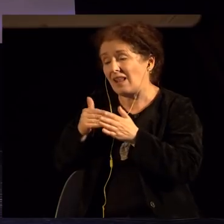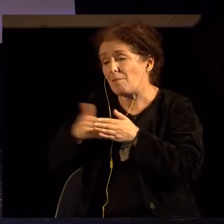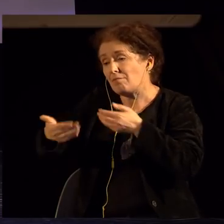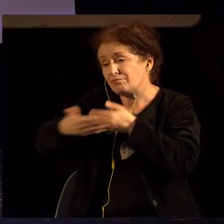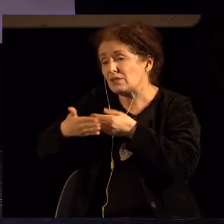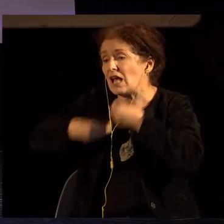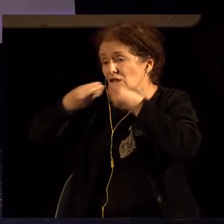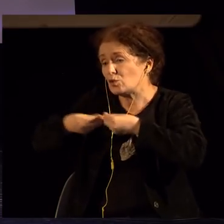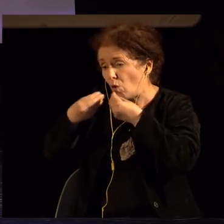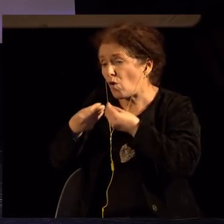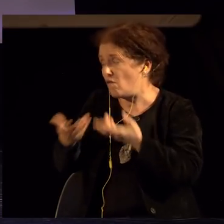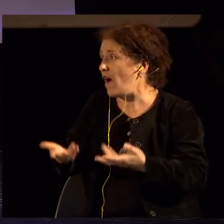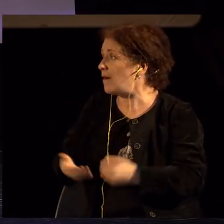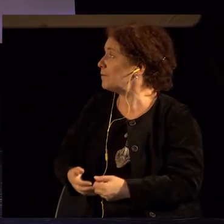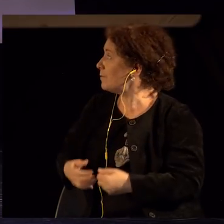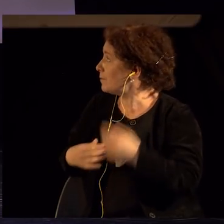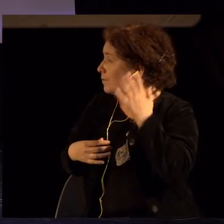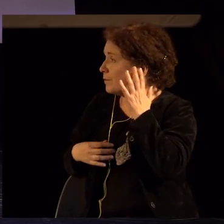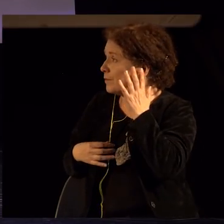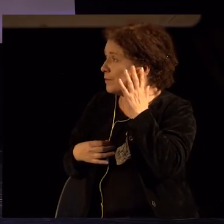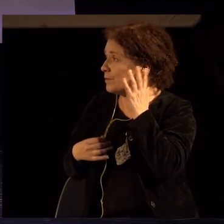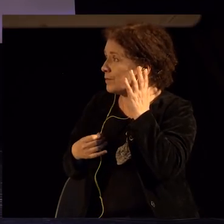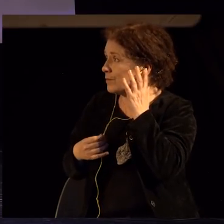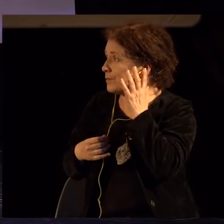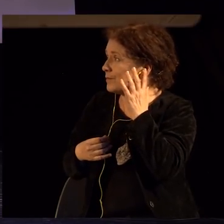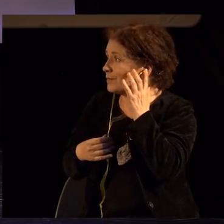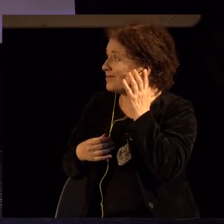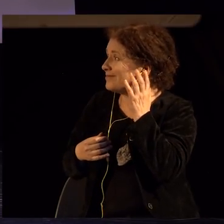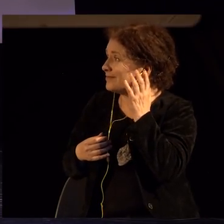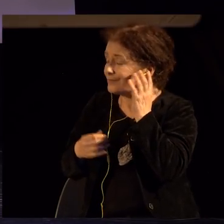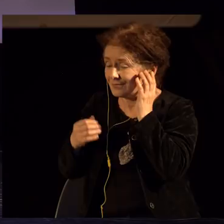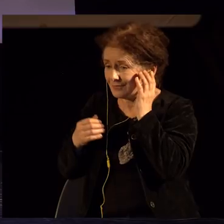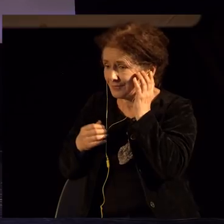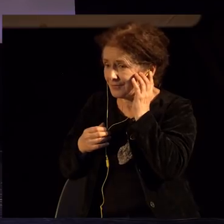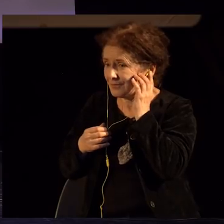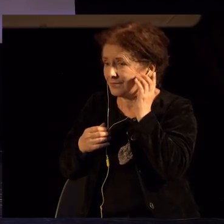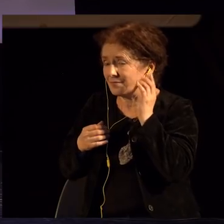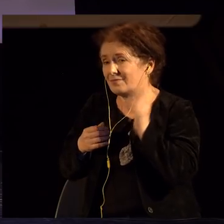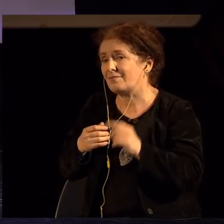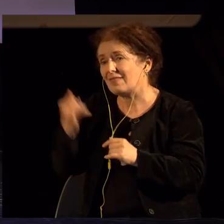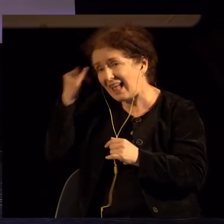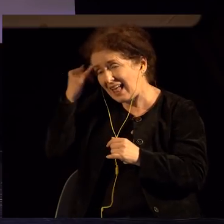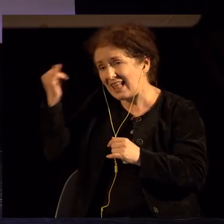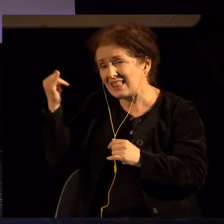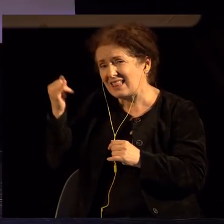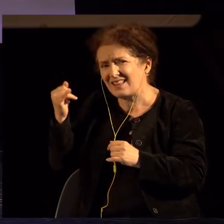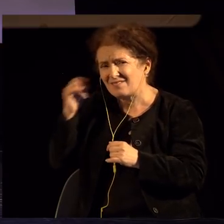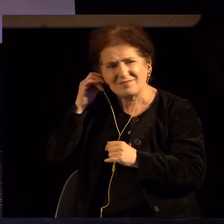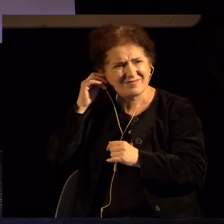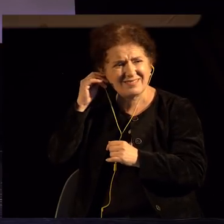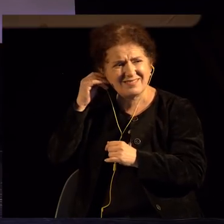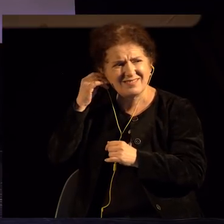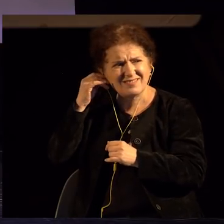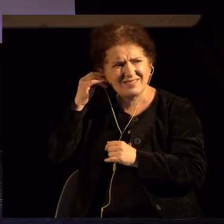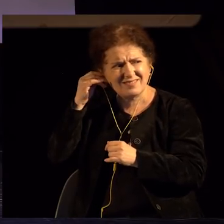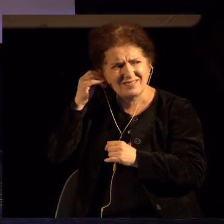I mean, the ideas of our bodies about men and women and about sexual acts are so fortified in the ideas